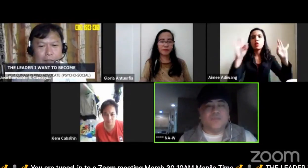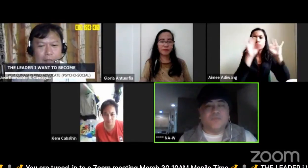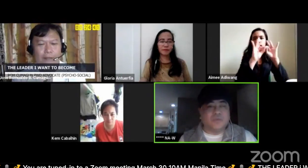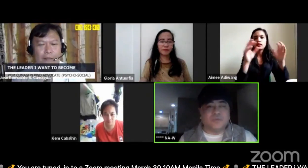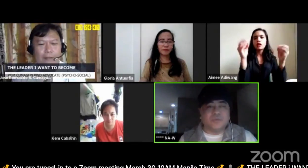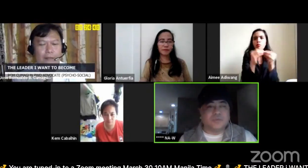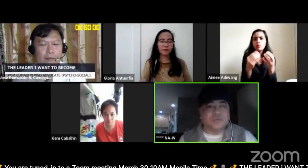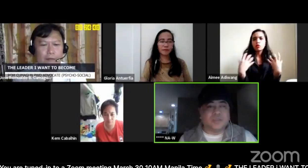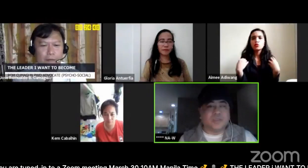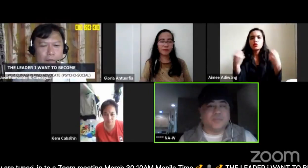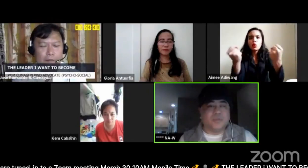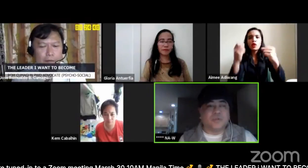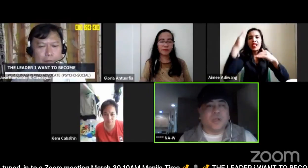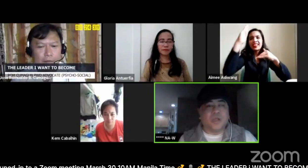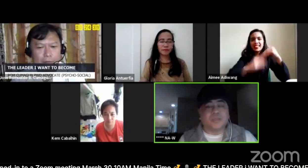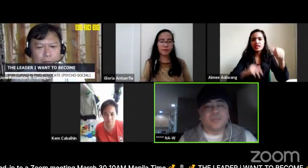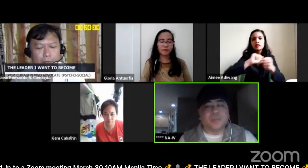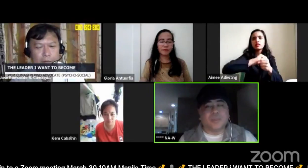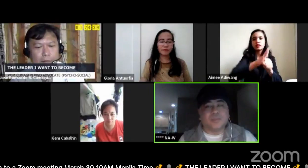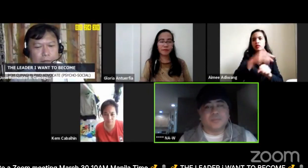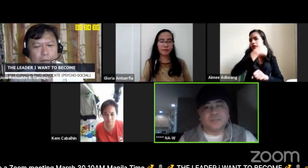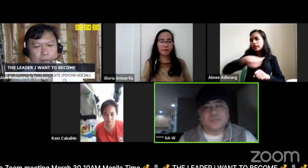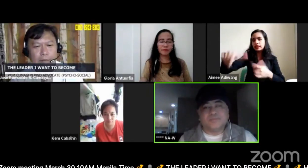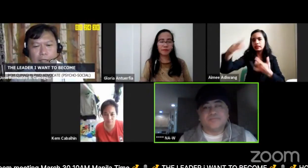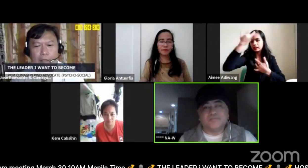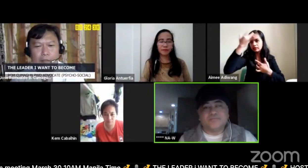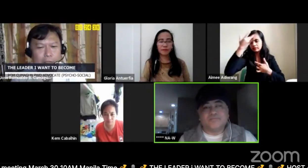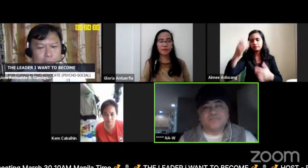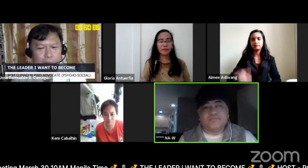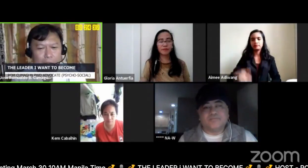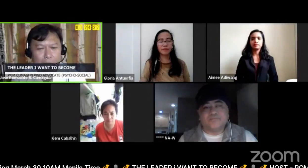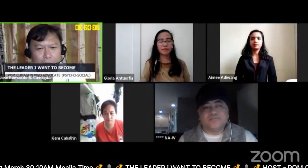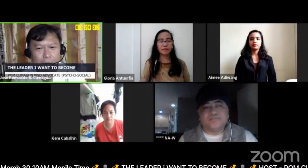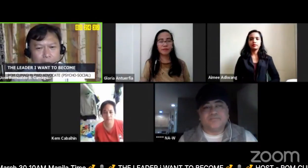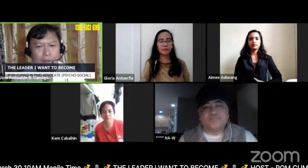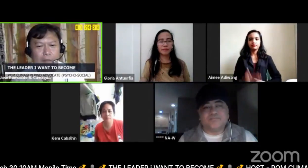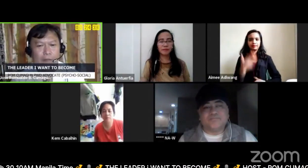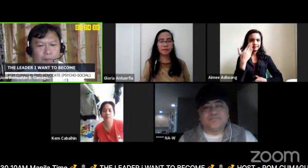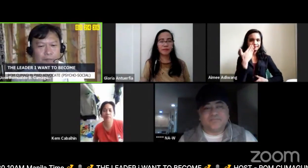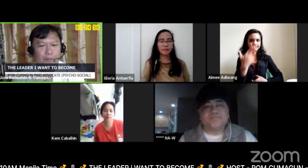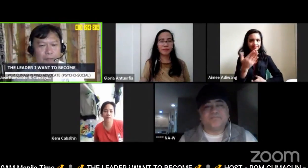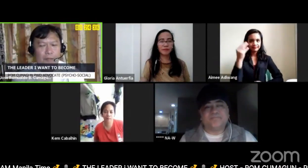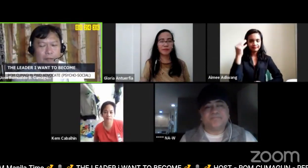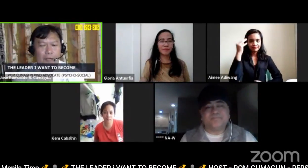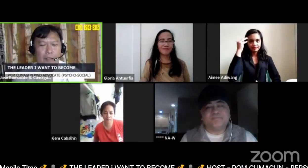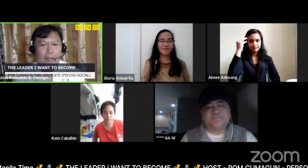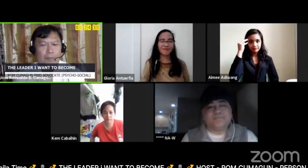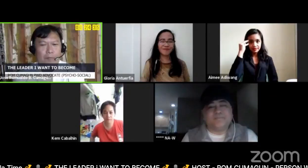than any virus that can be concocted by man. Yes. Thank you, Mario, for.